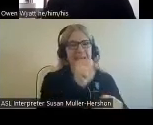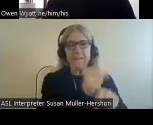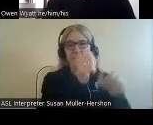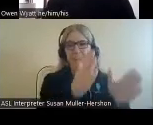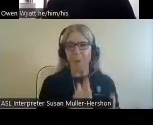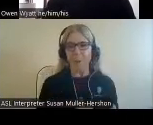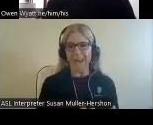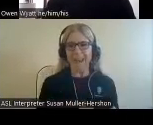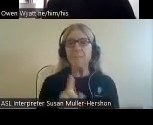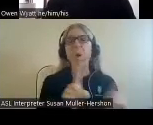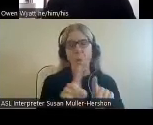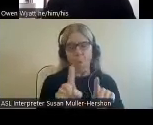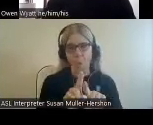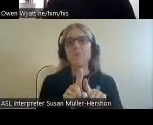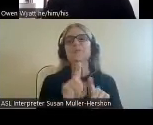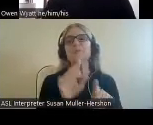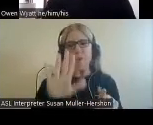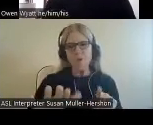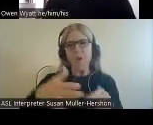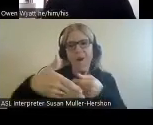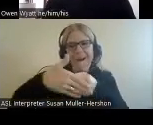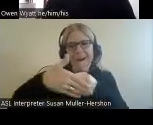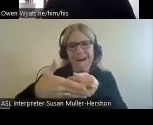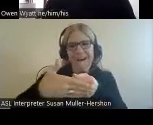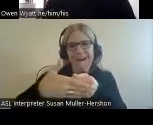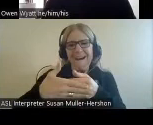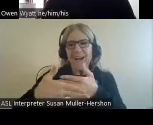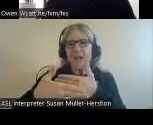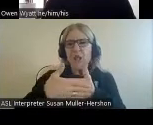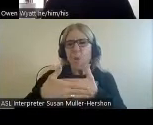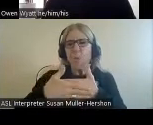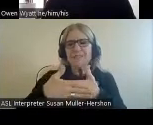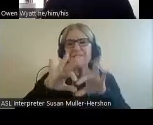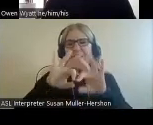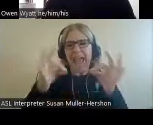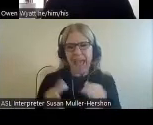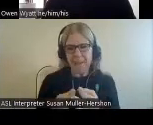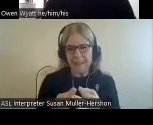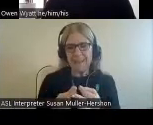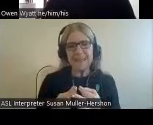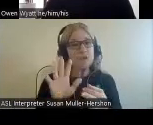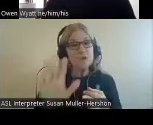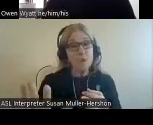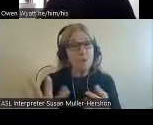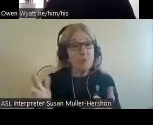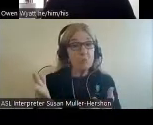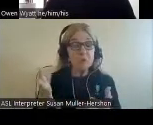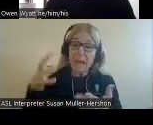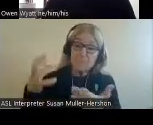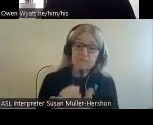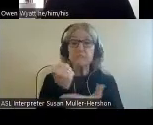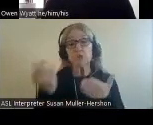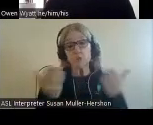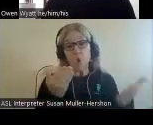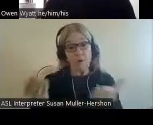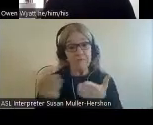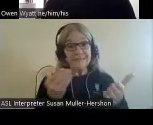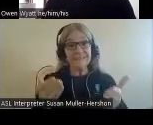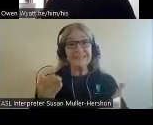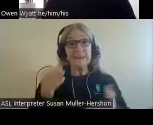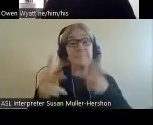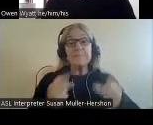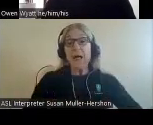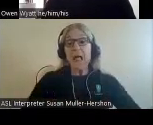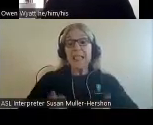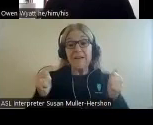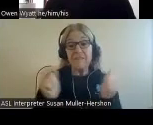also a benefit for your immediate family household members. So any family members living in your home also